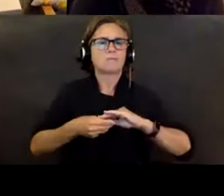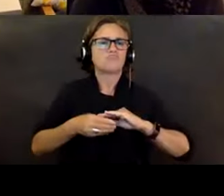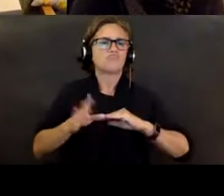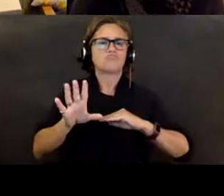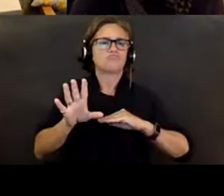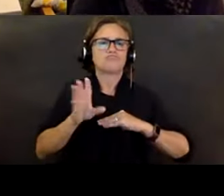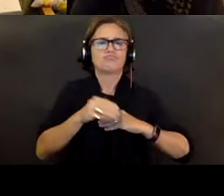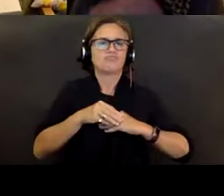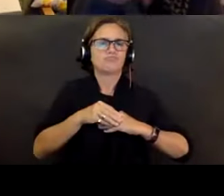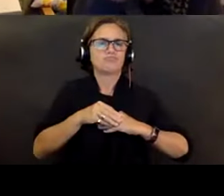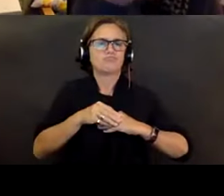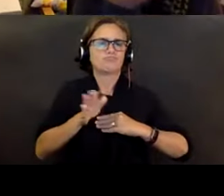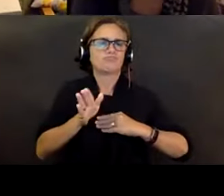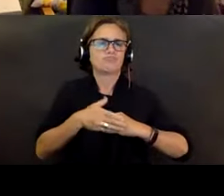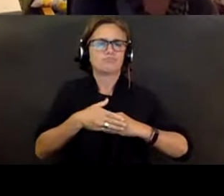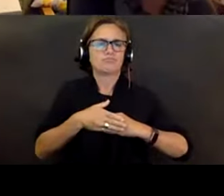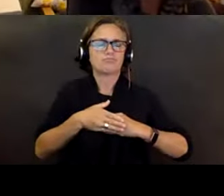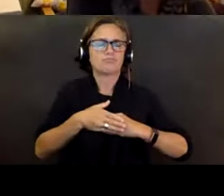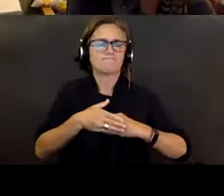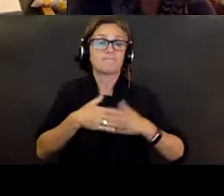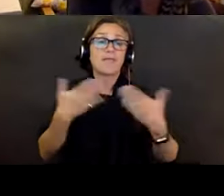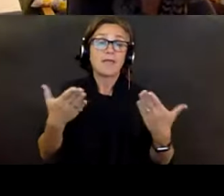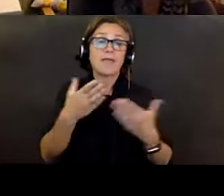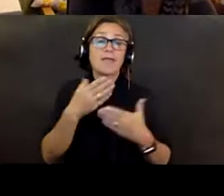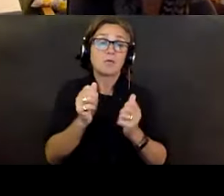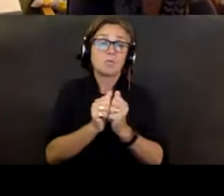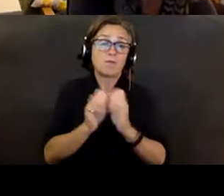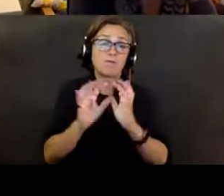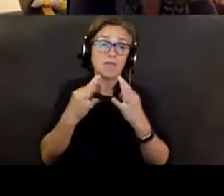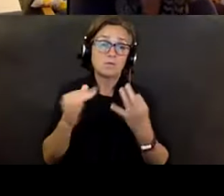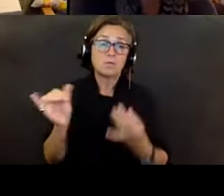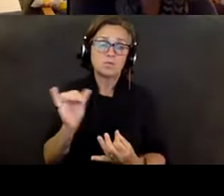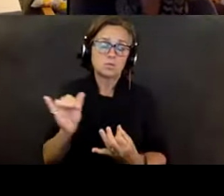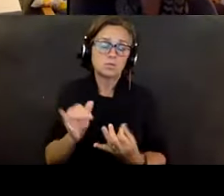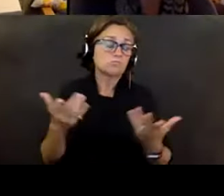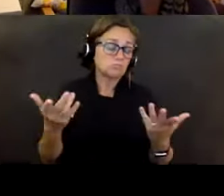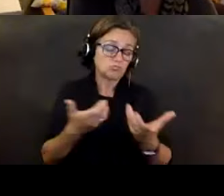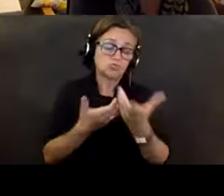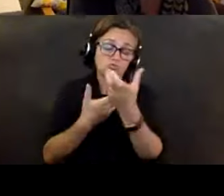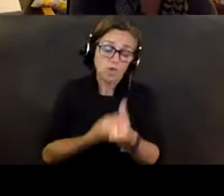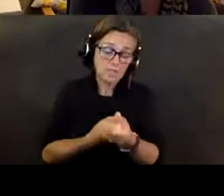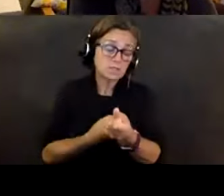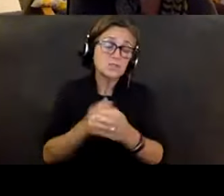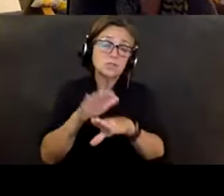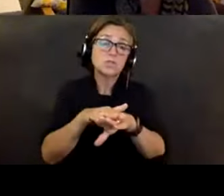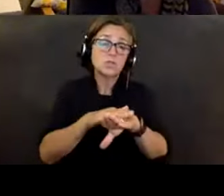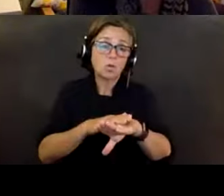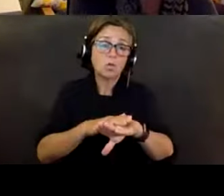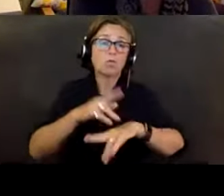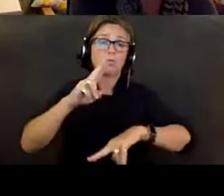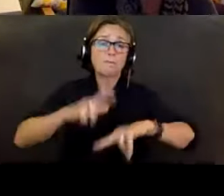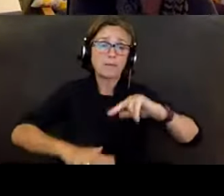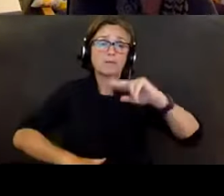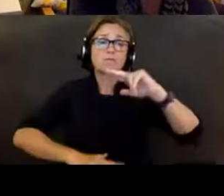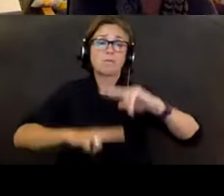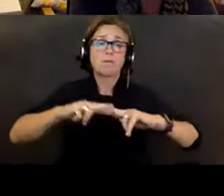with even families? It's going to take time, and I think as the system has to prove itself worthy of